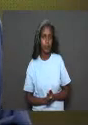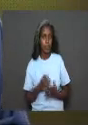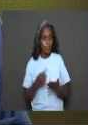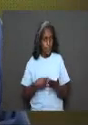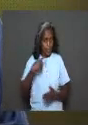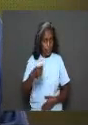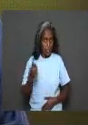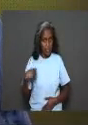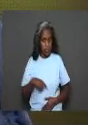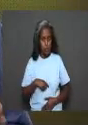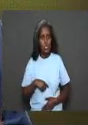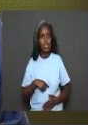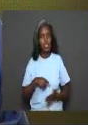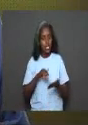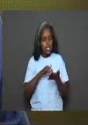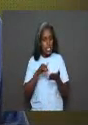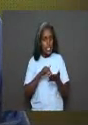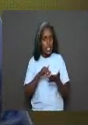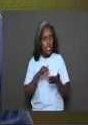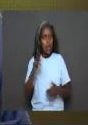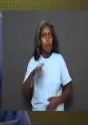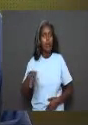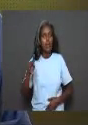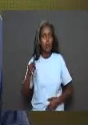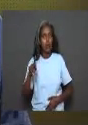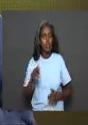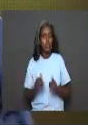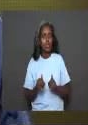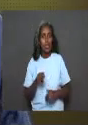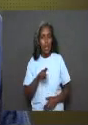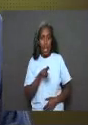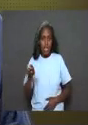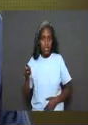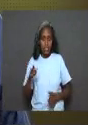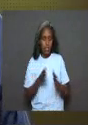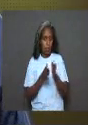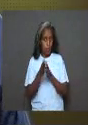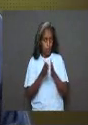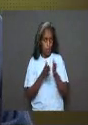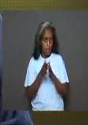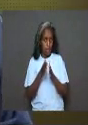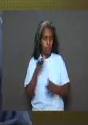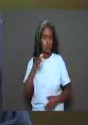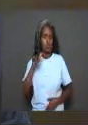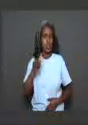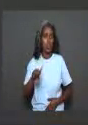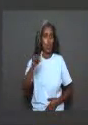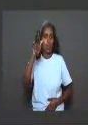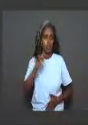Next, we will study parabolas whose axes are parallel to the